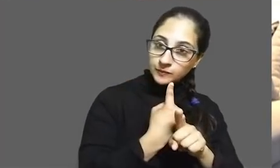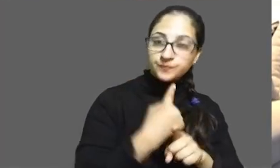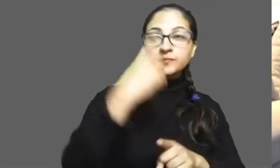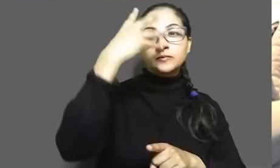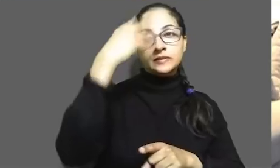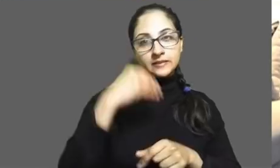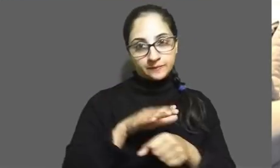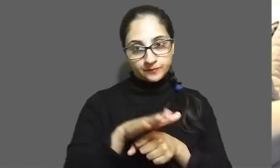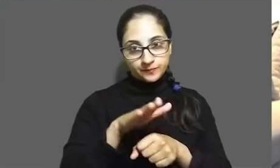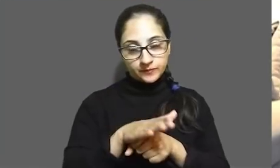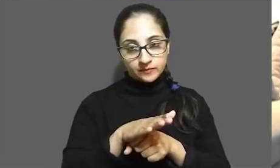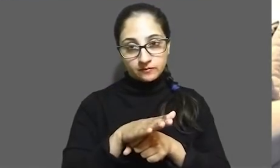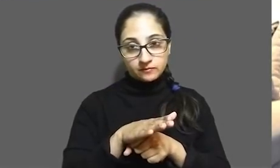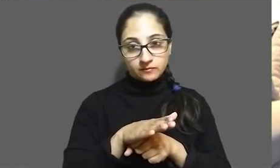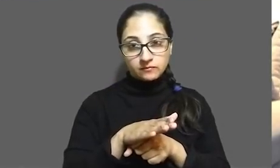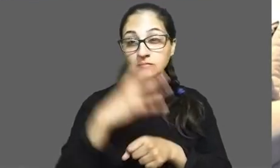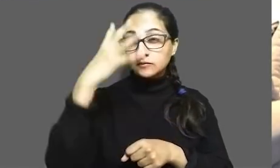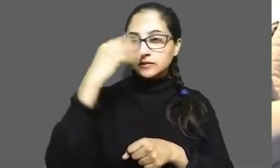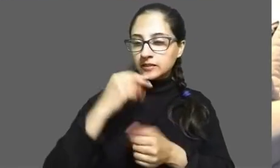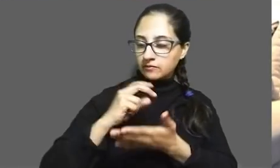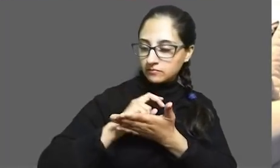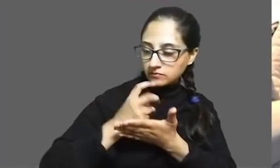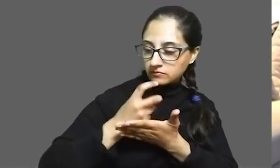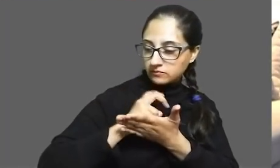body, the mind, and the soul.